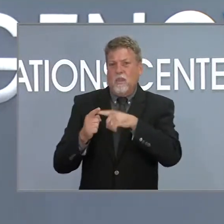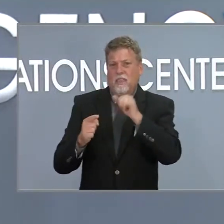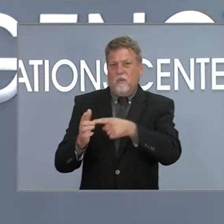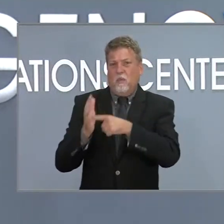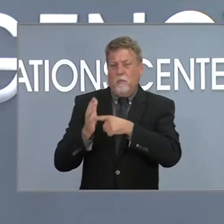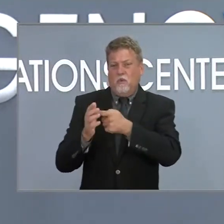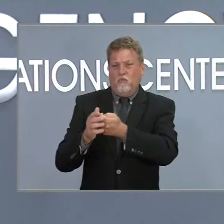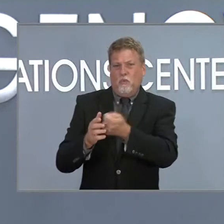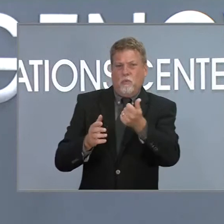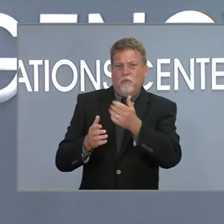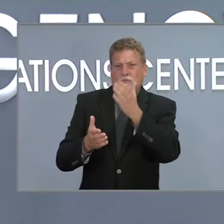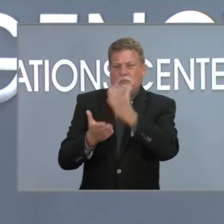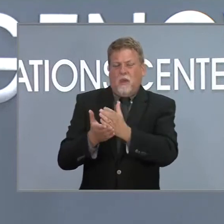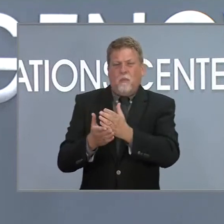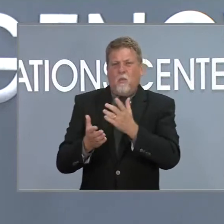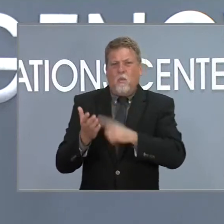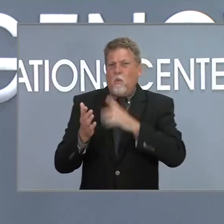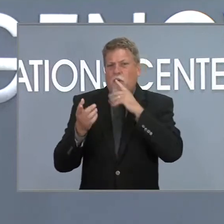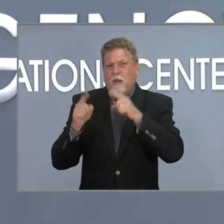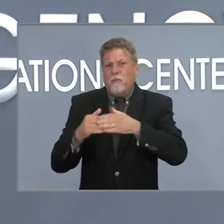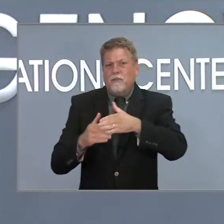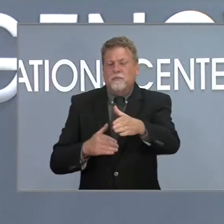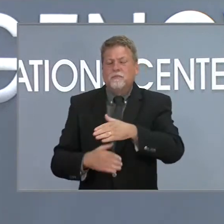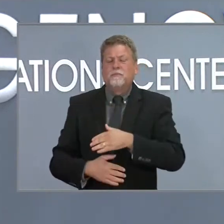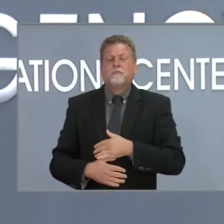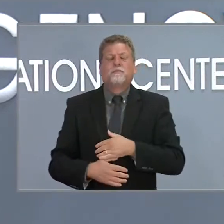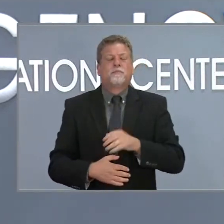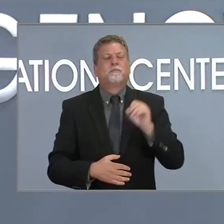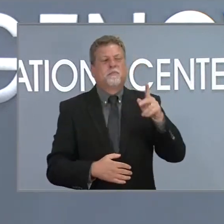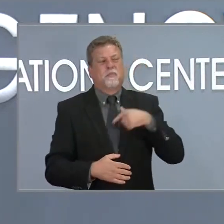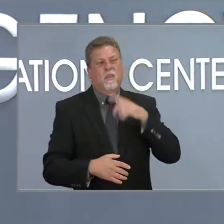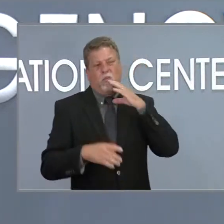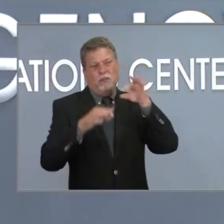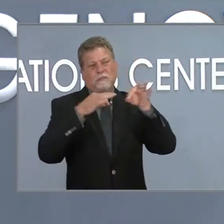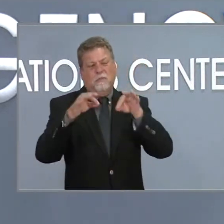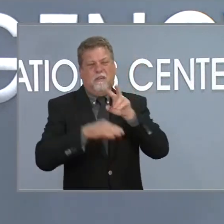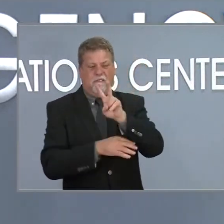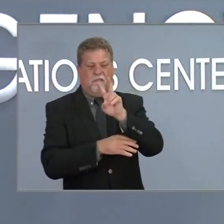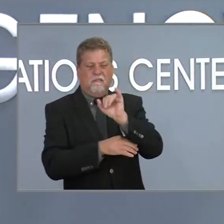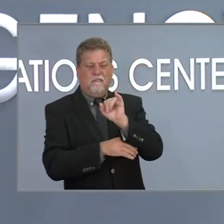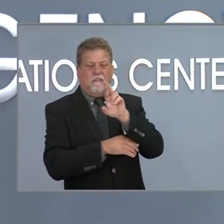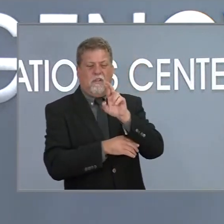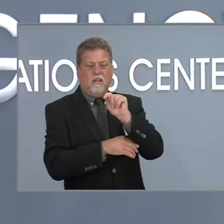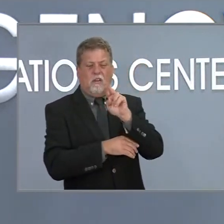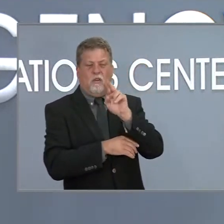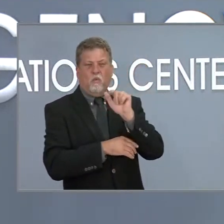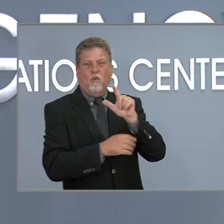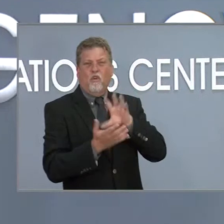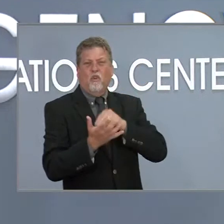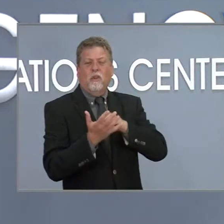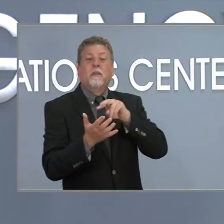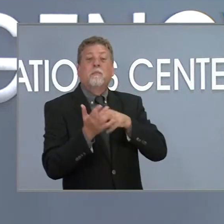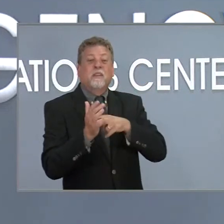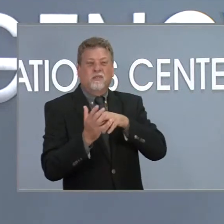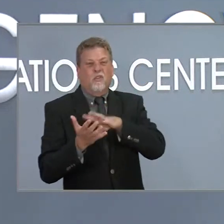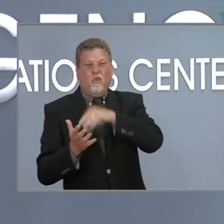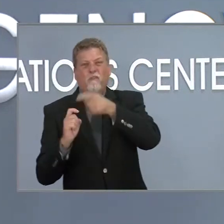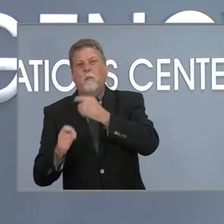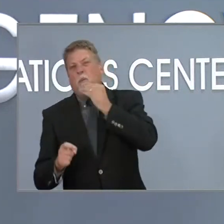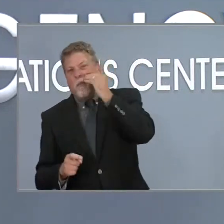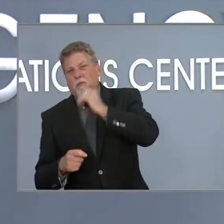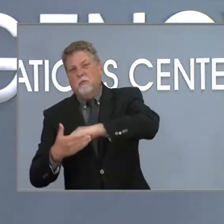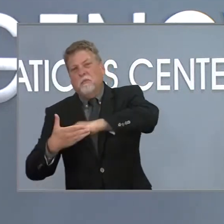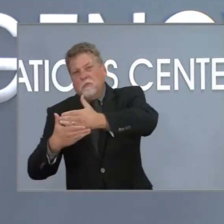thanks, Brian, for that question. So in our Strong Schools Toolkit, there are protocols in there to make sure